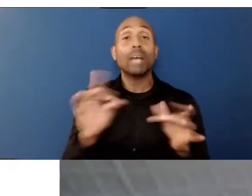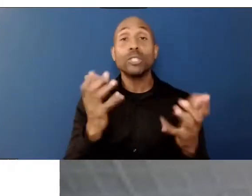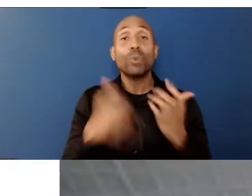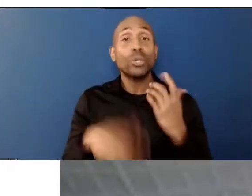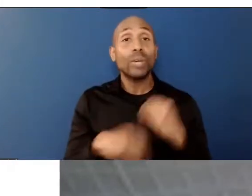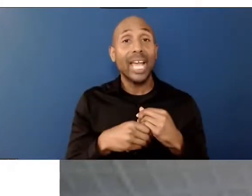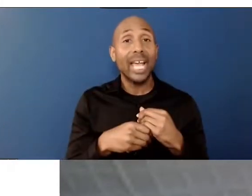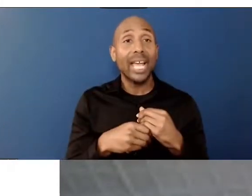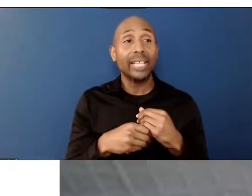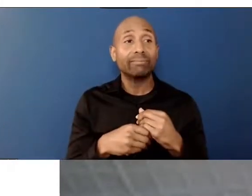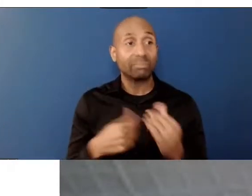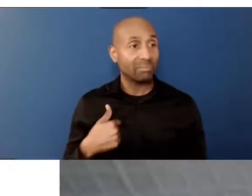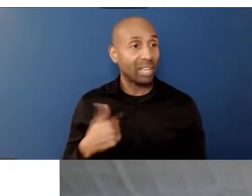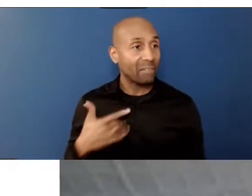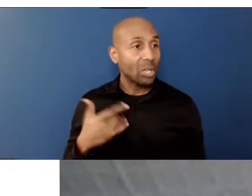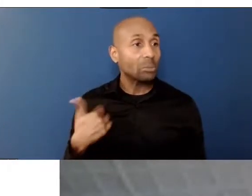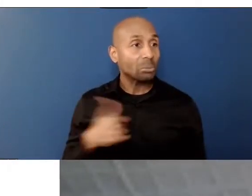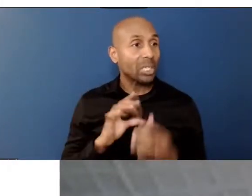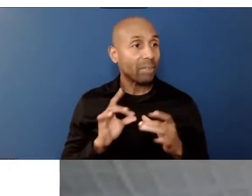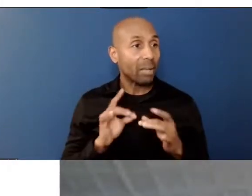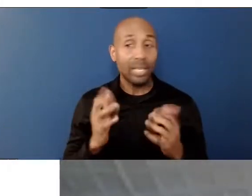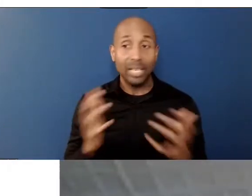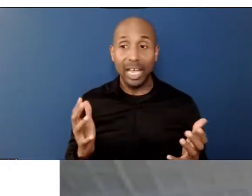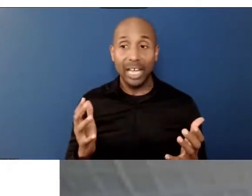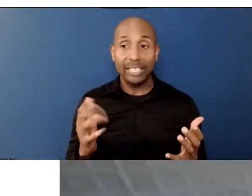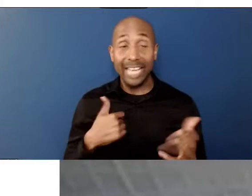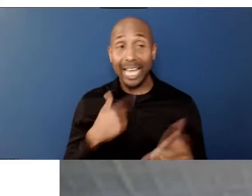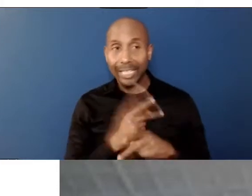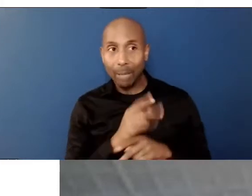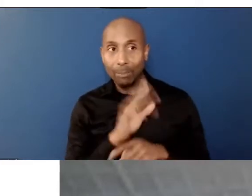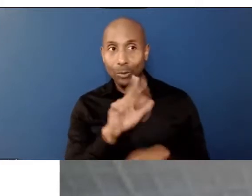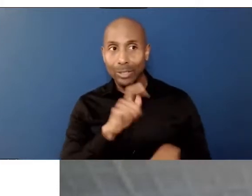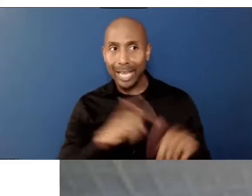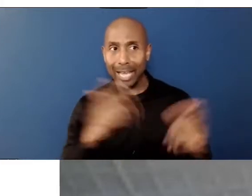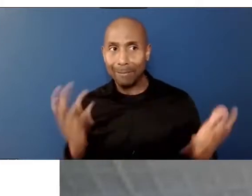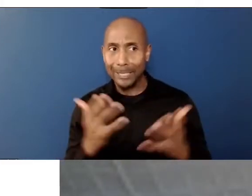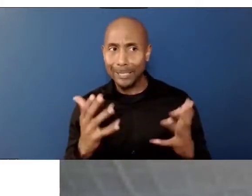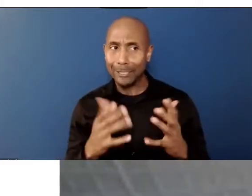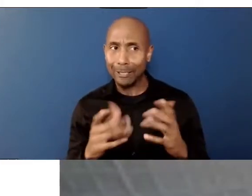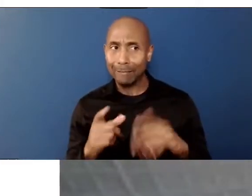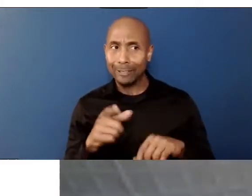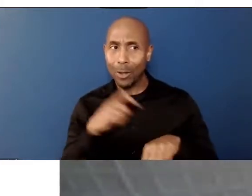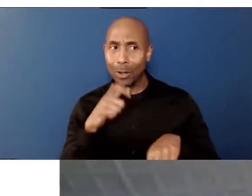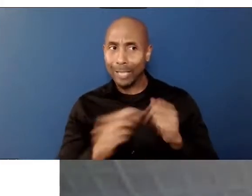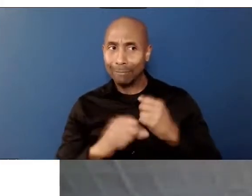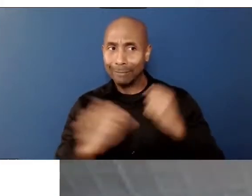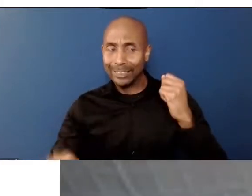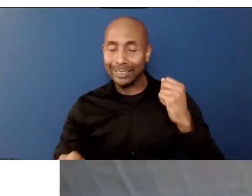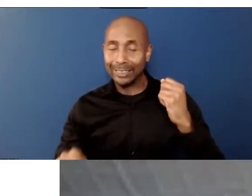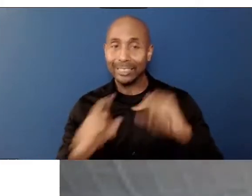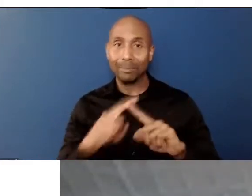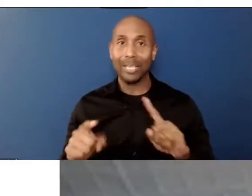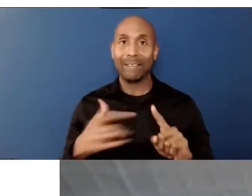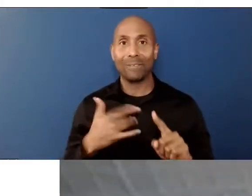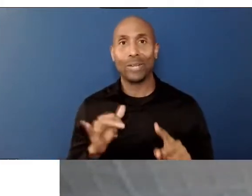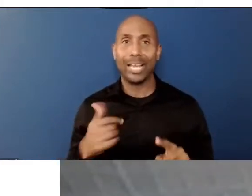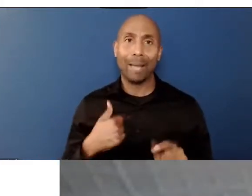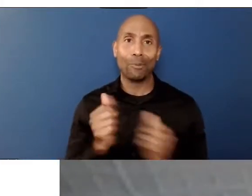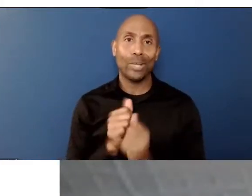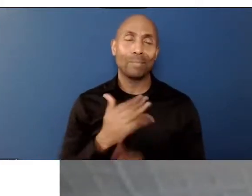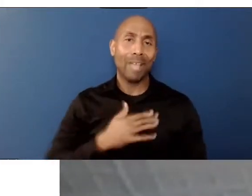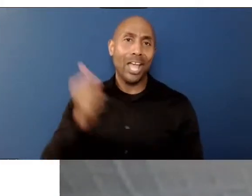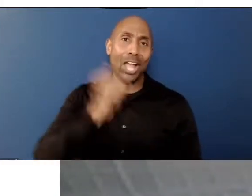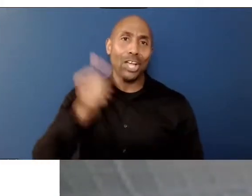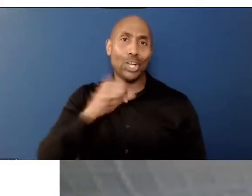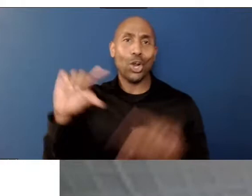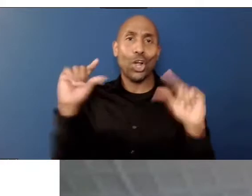lot. I've kept you around a long time, but I mean, I feel like I'm with my girl gang right now. I could talk standards